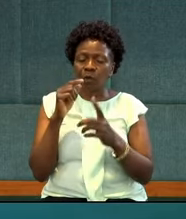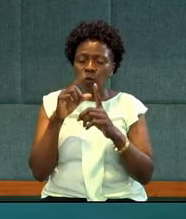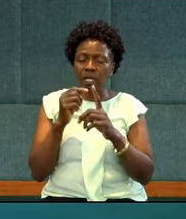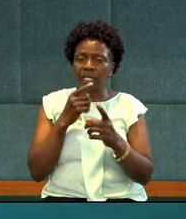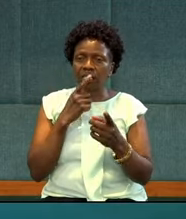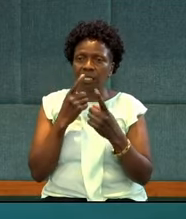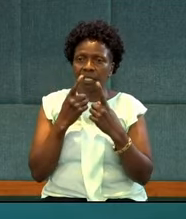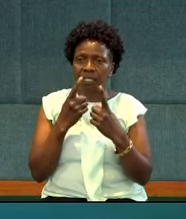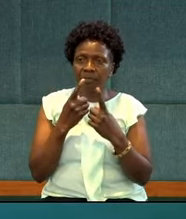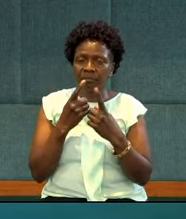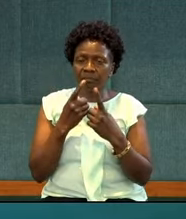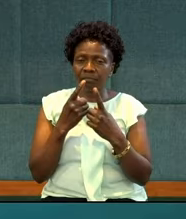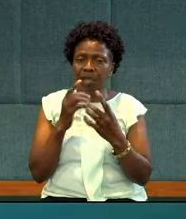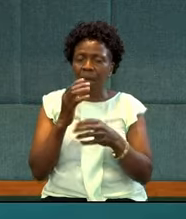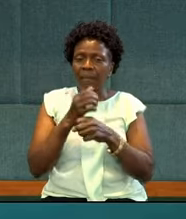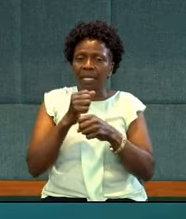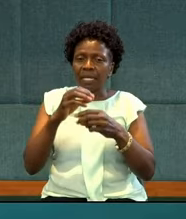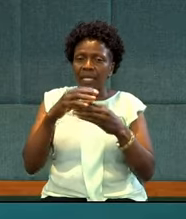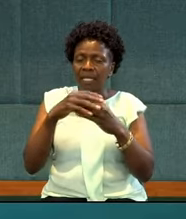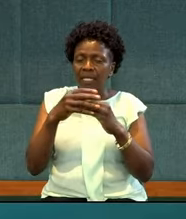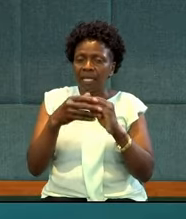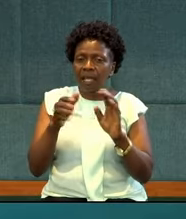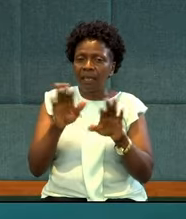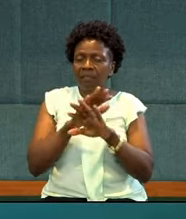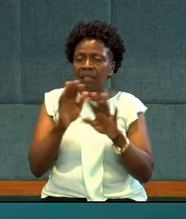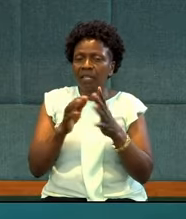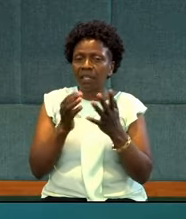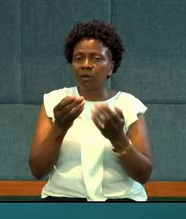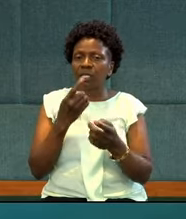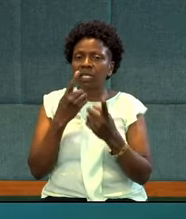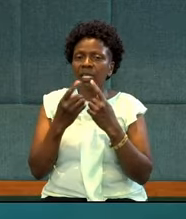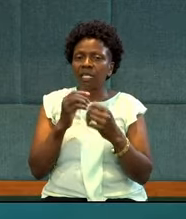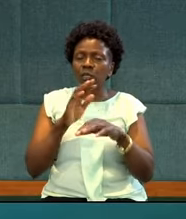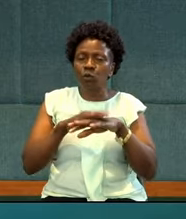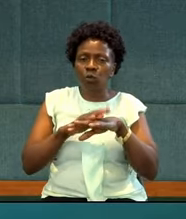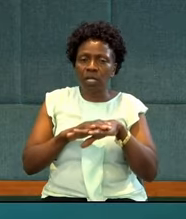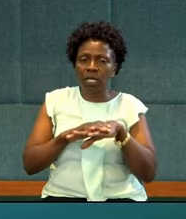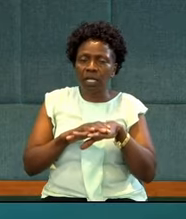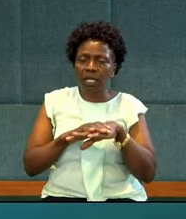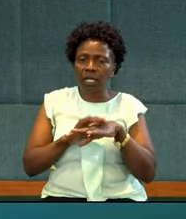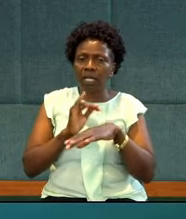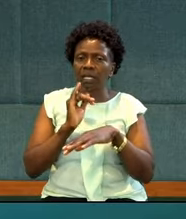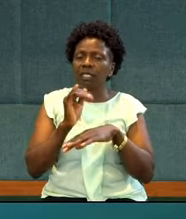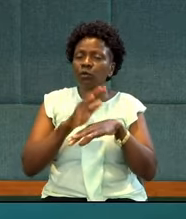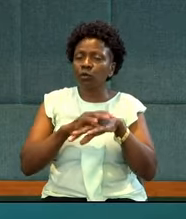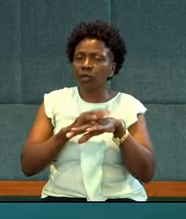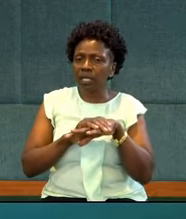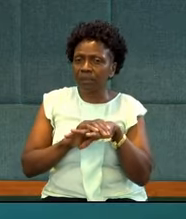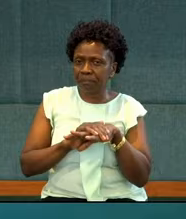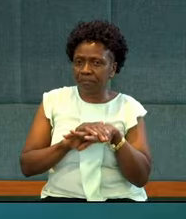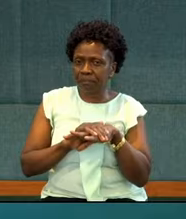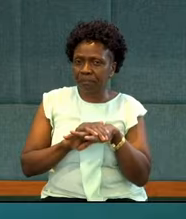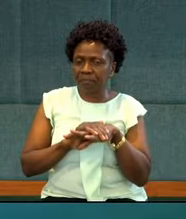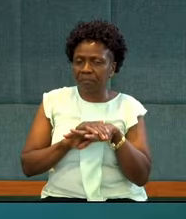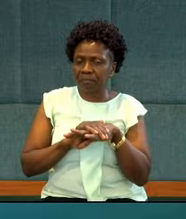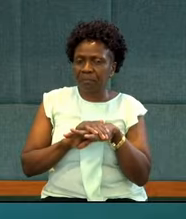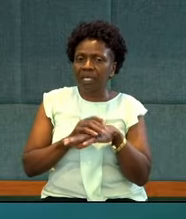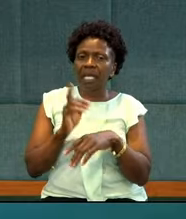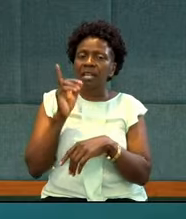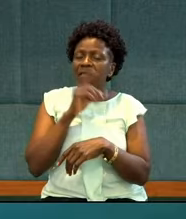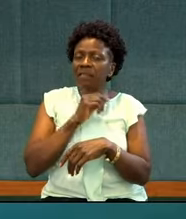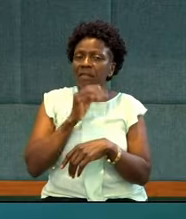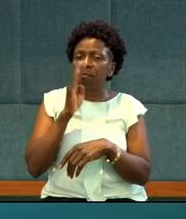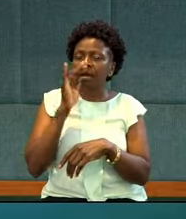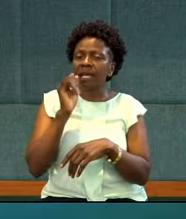creation. Every day he was saying, it is good, it is good, it is good. He finished